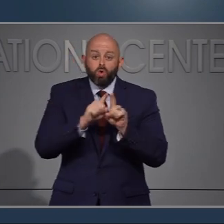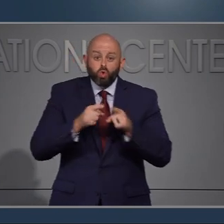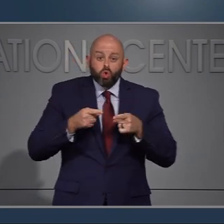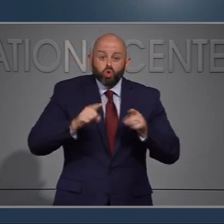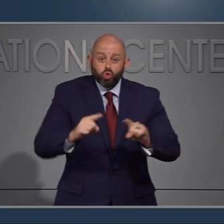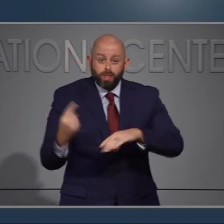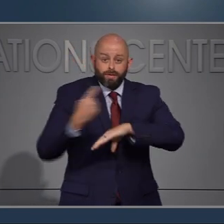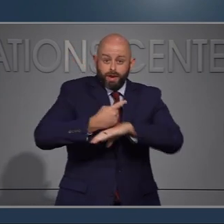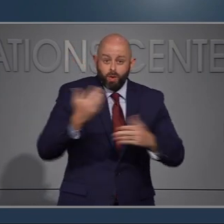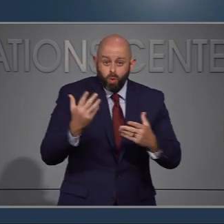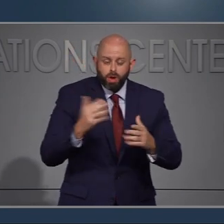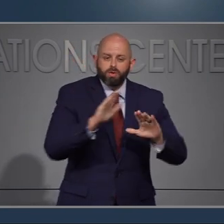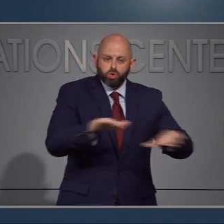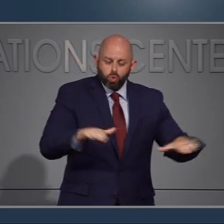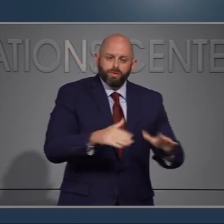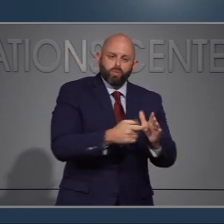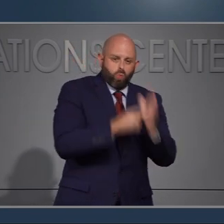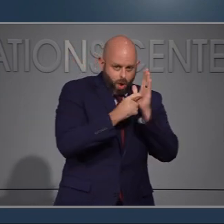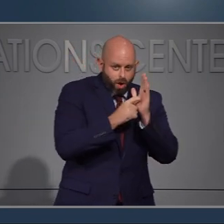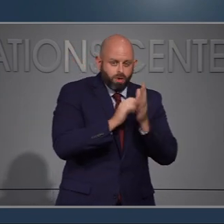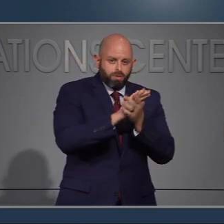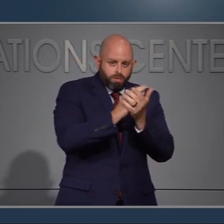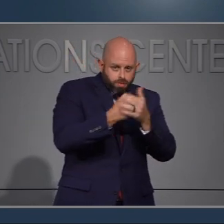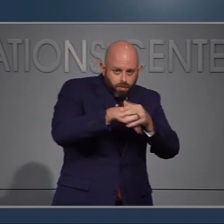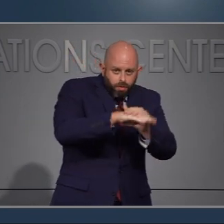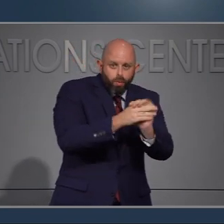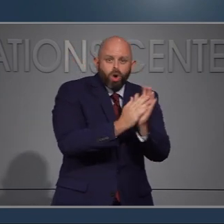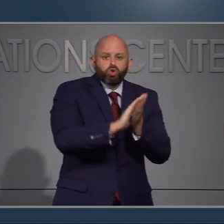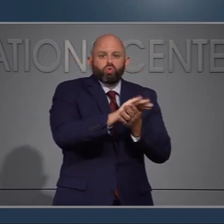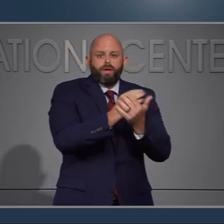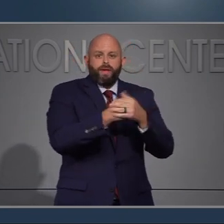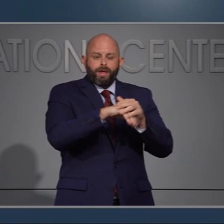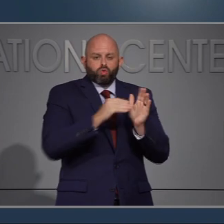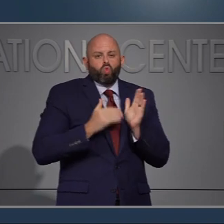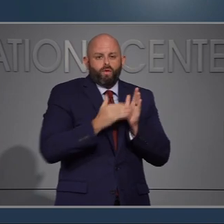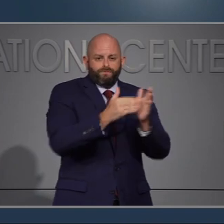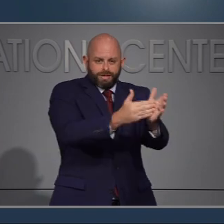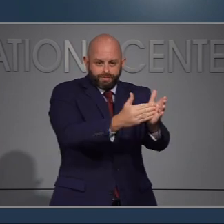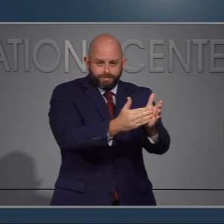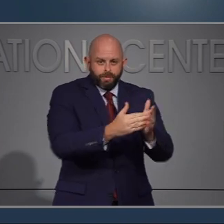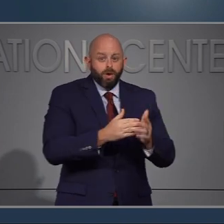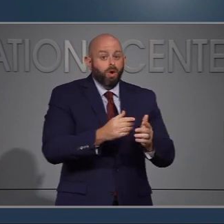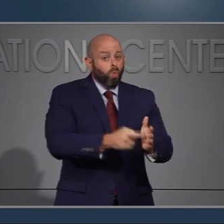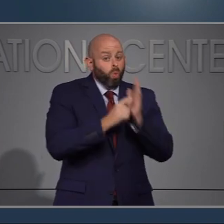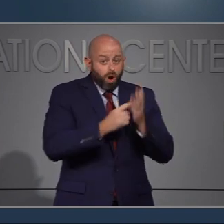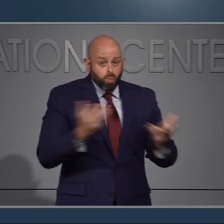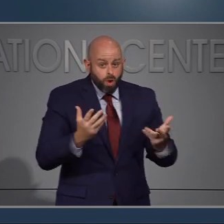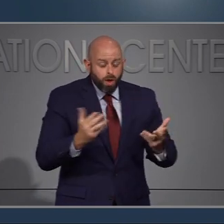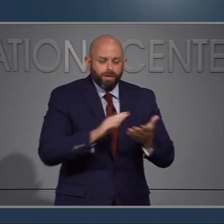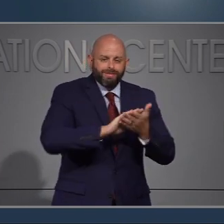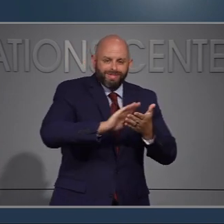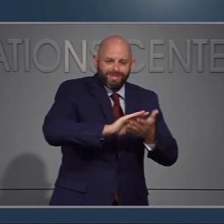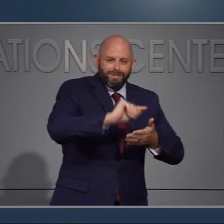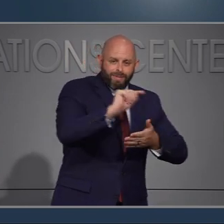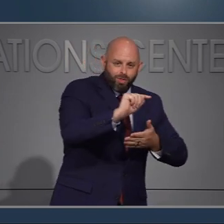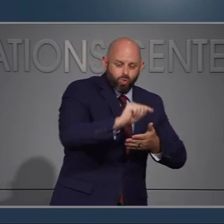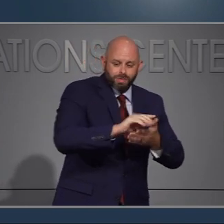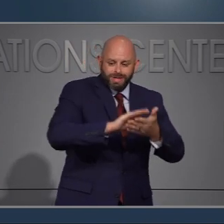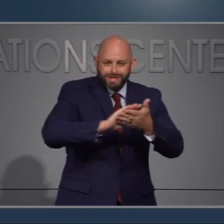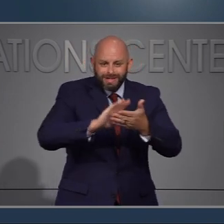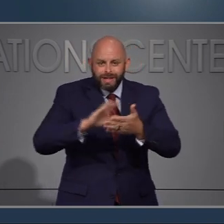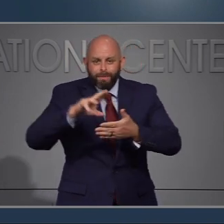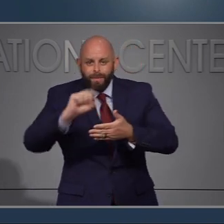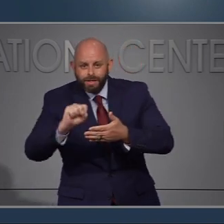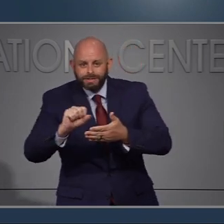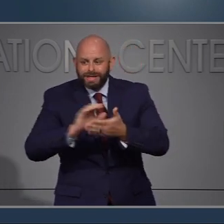will regularly clean classrooms, bathrooms, buses, and equipment. Teachers will work to limit